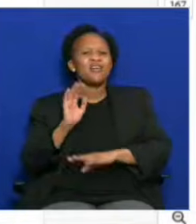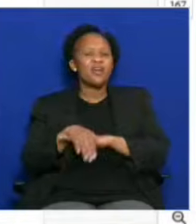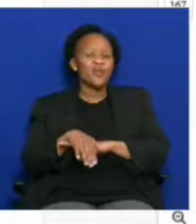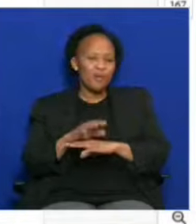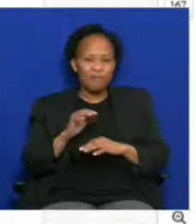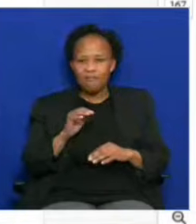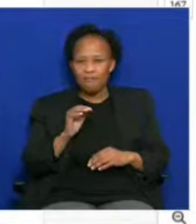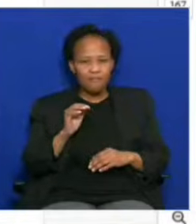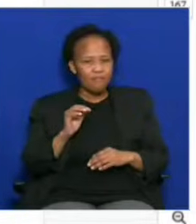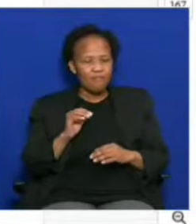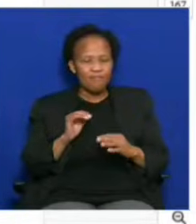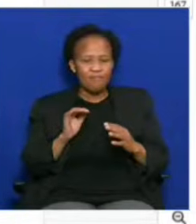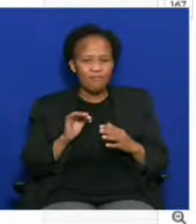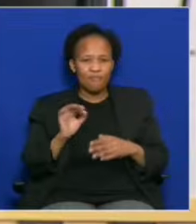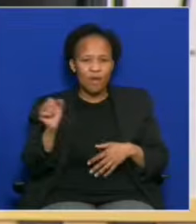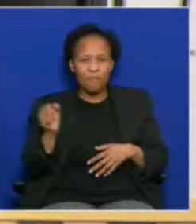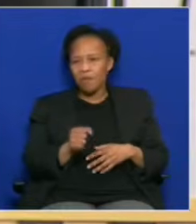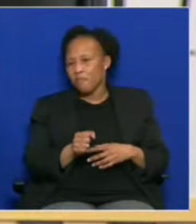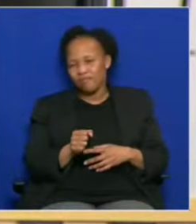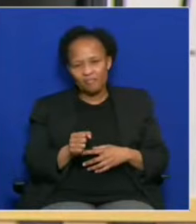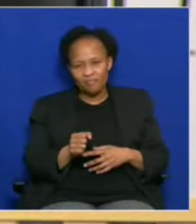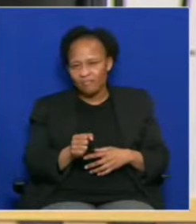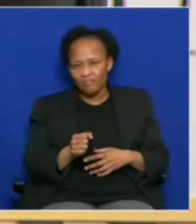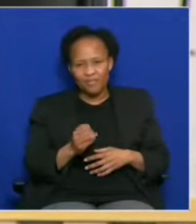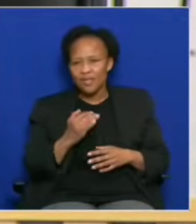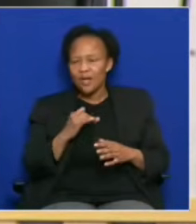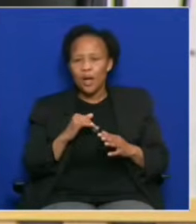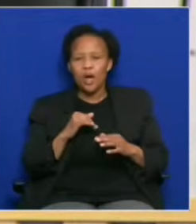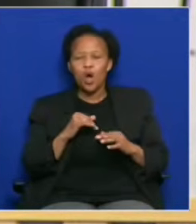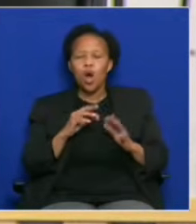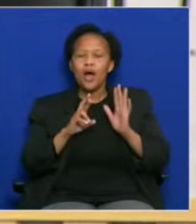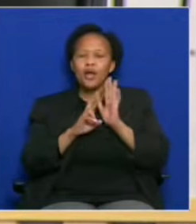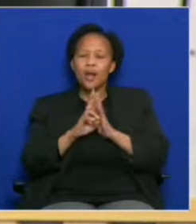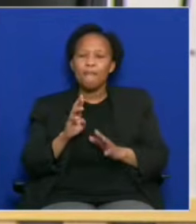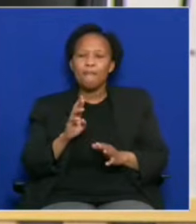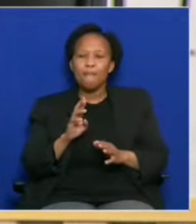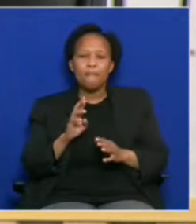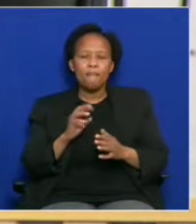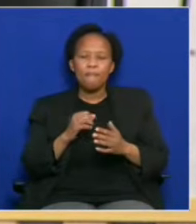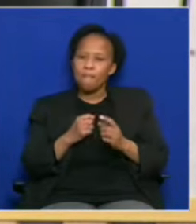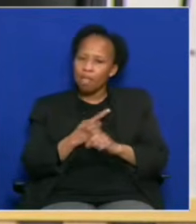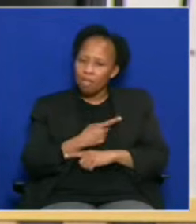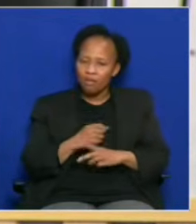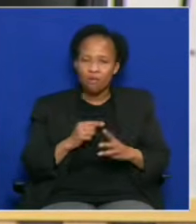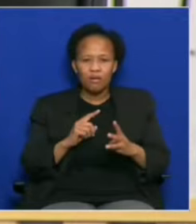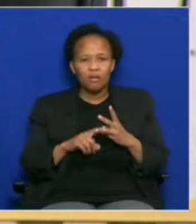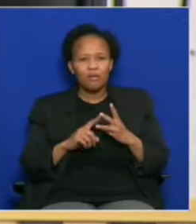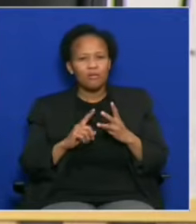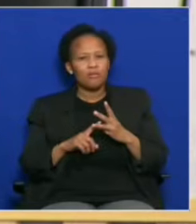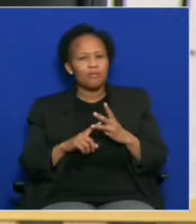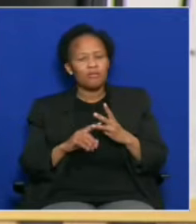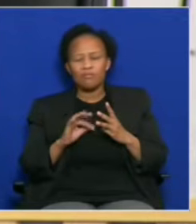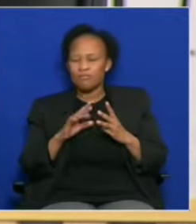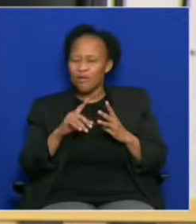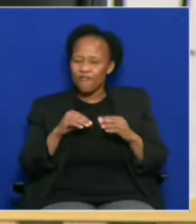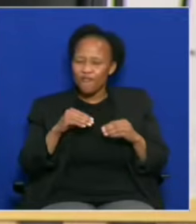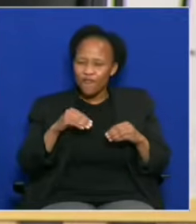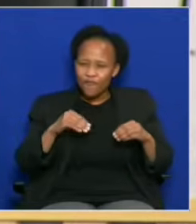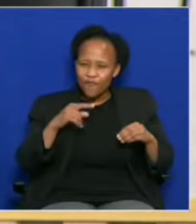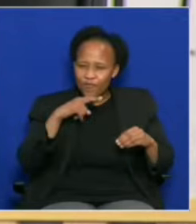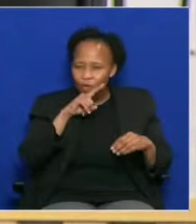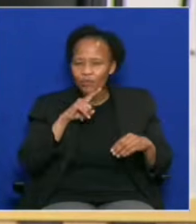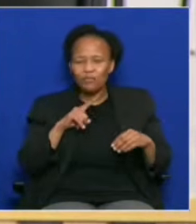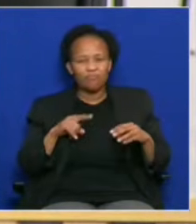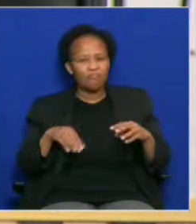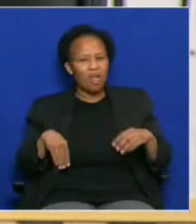Irregular appointment, misrepresentation, a gratification, so there is fraud and corruption. So I